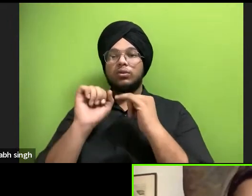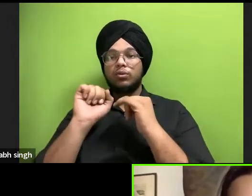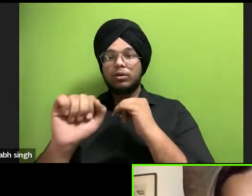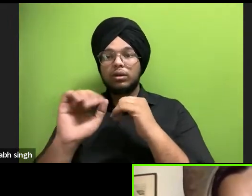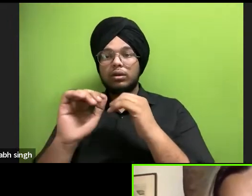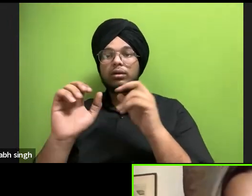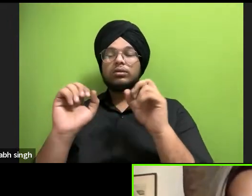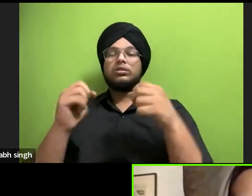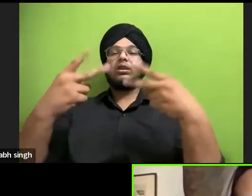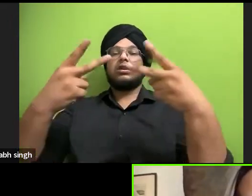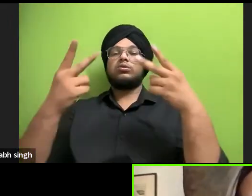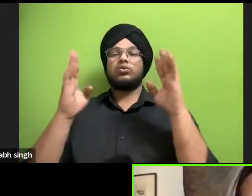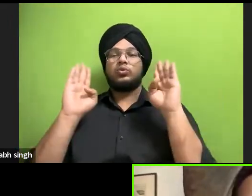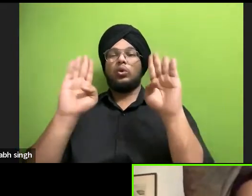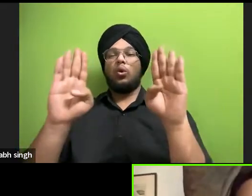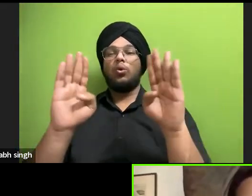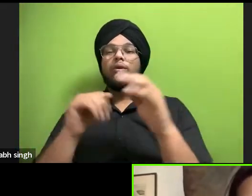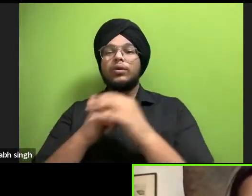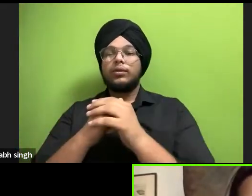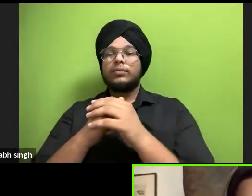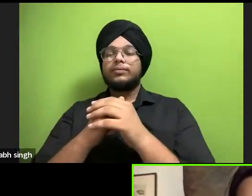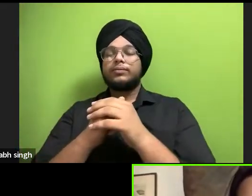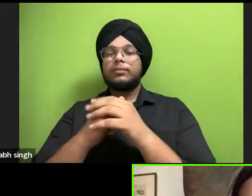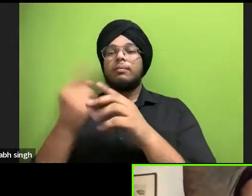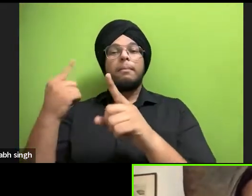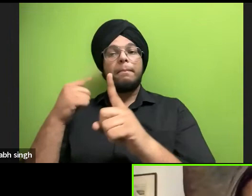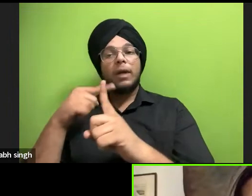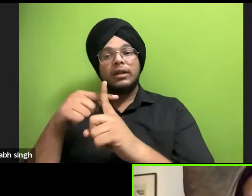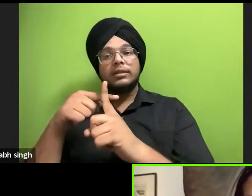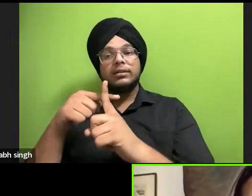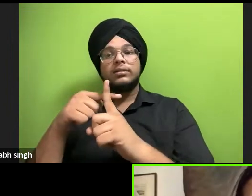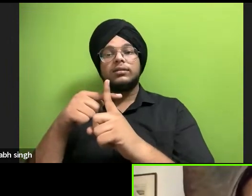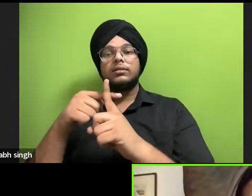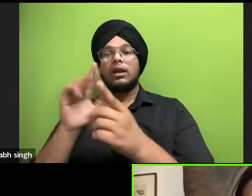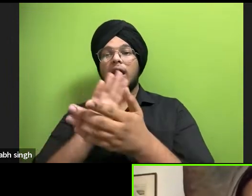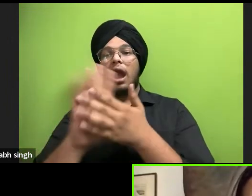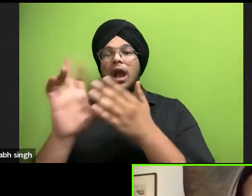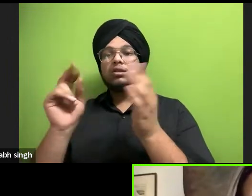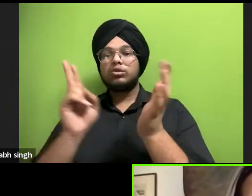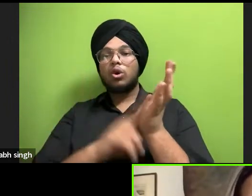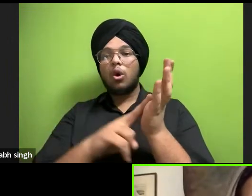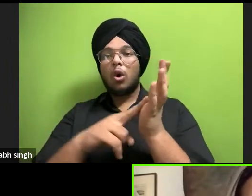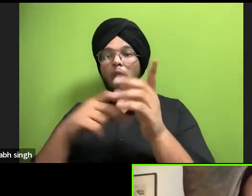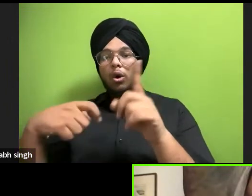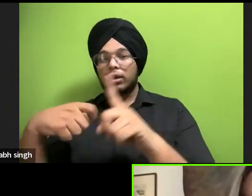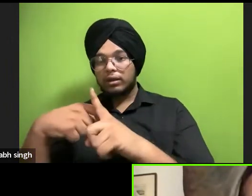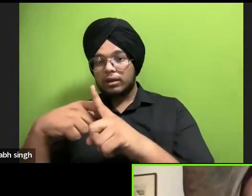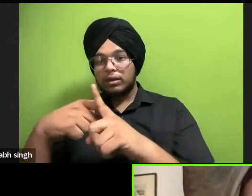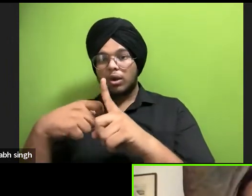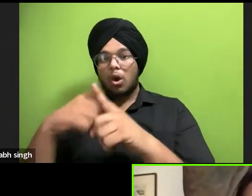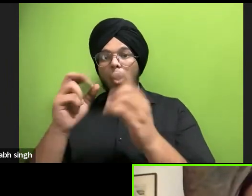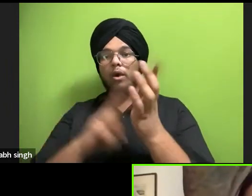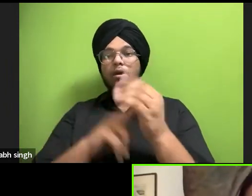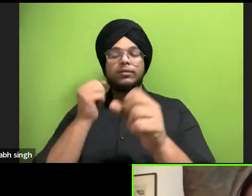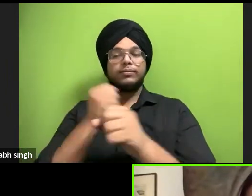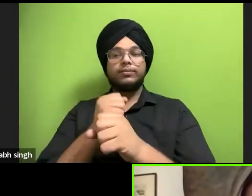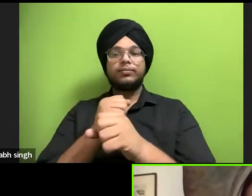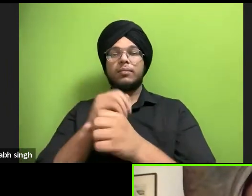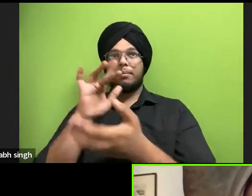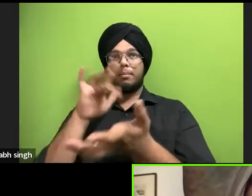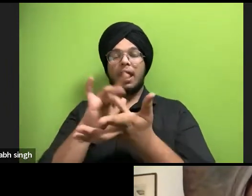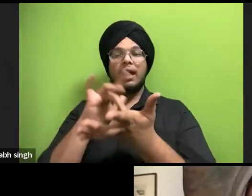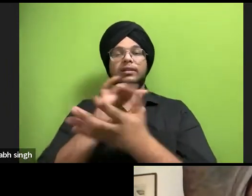highlight. And of course, here in Hong Kong, our location informs everything that we